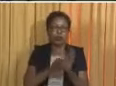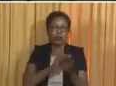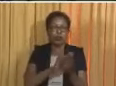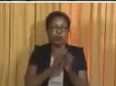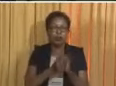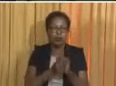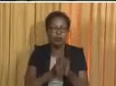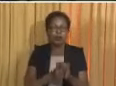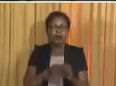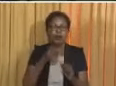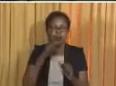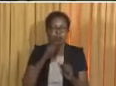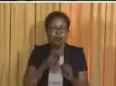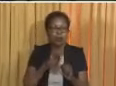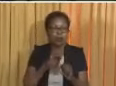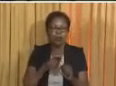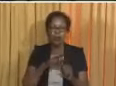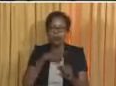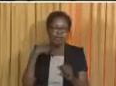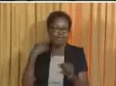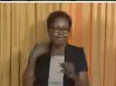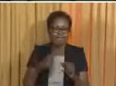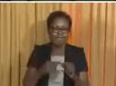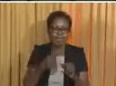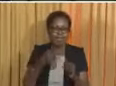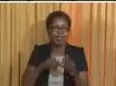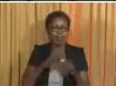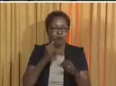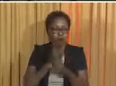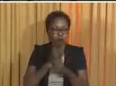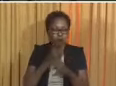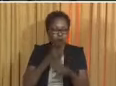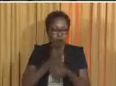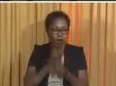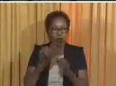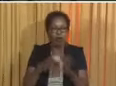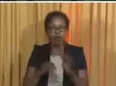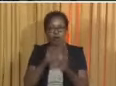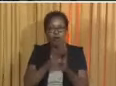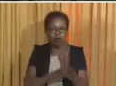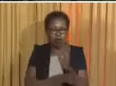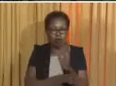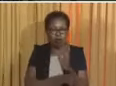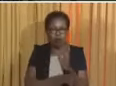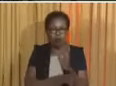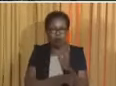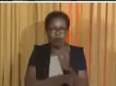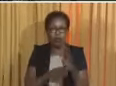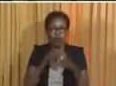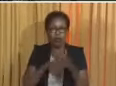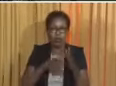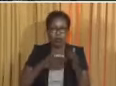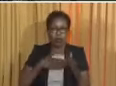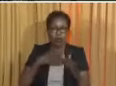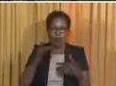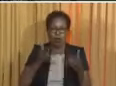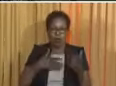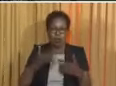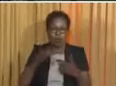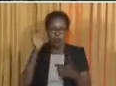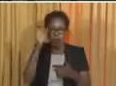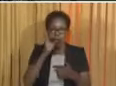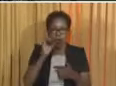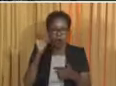This is the mischief that the framers of the Constitution sought to address. In my considered view, therefore, there is no